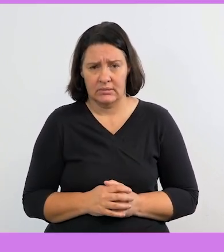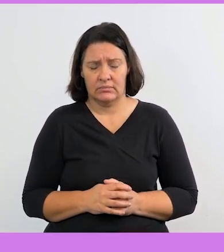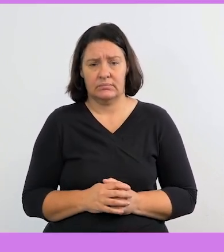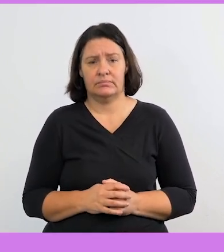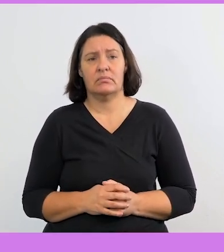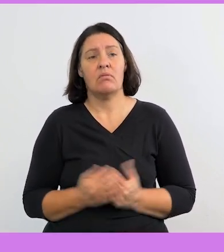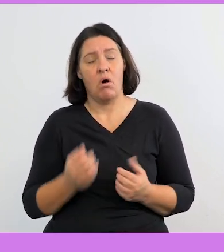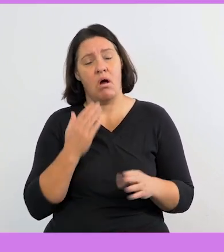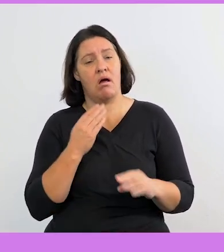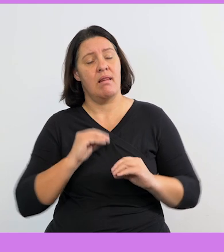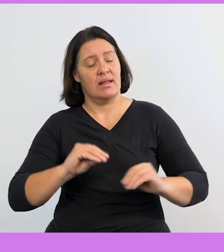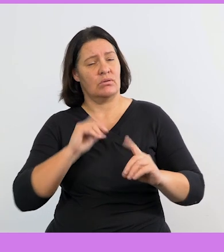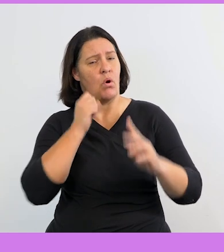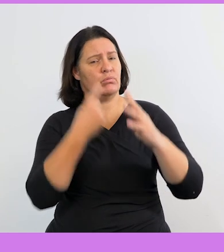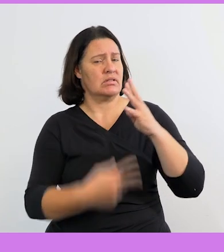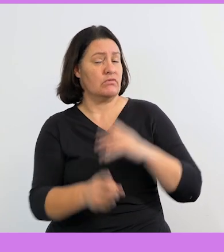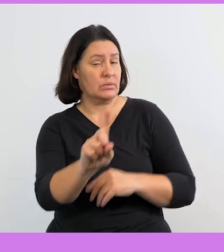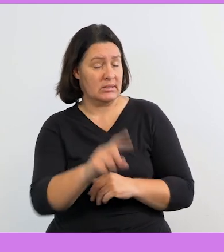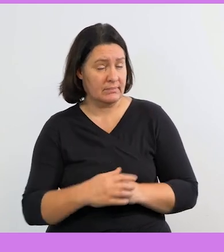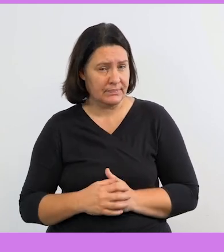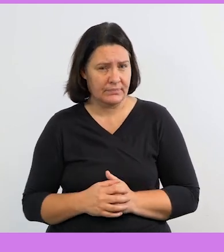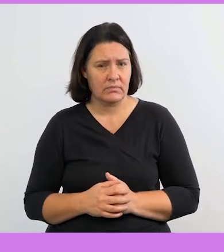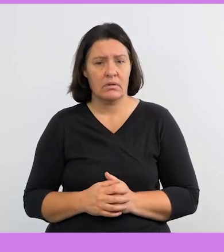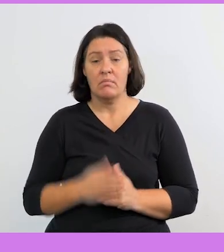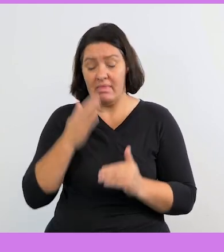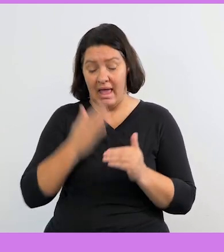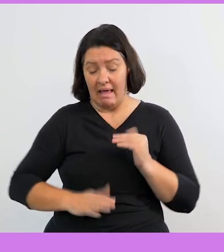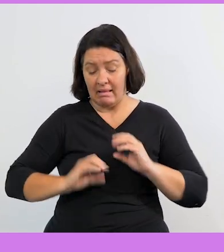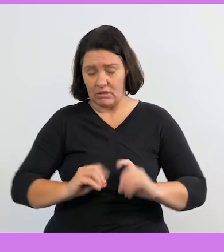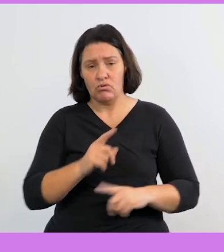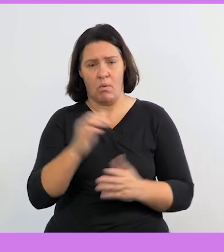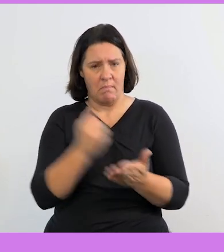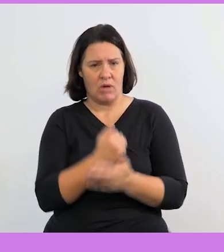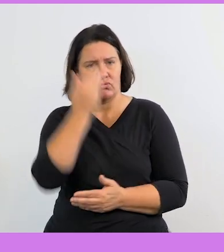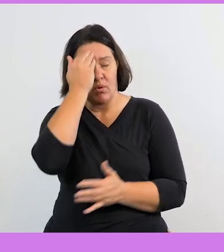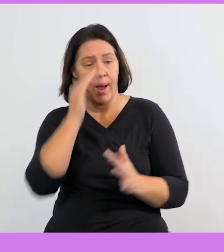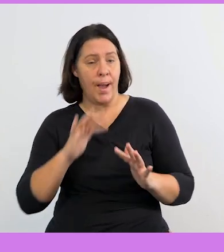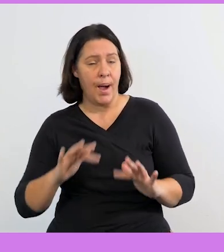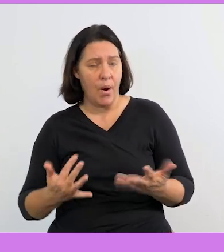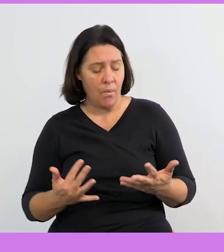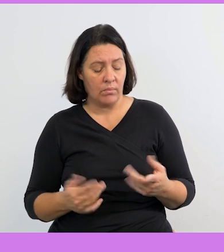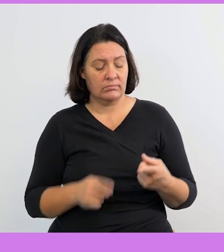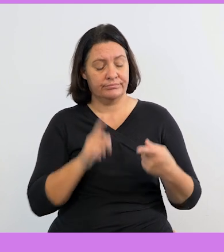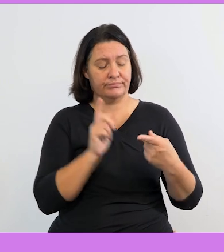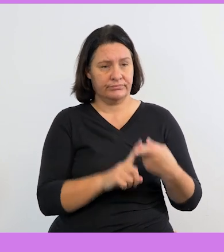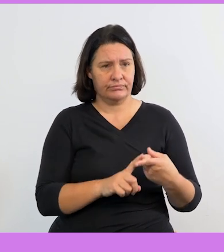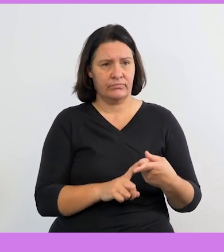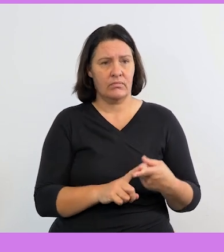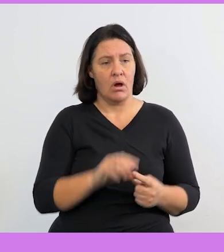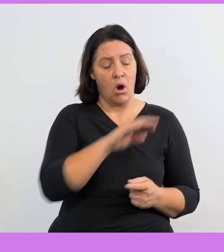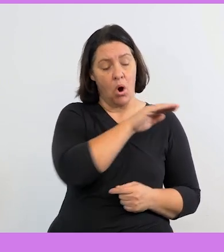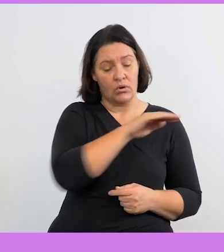are our lesson objectives. So by the end of this lesson, you should be able to, first of all, distinguish